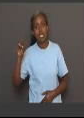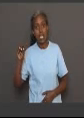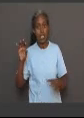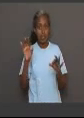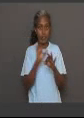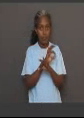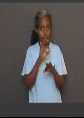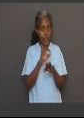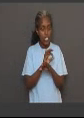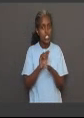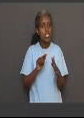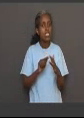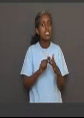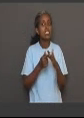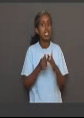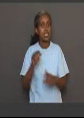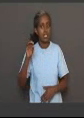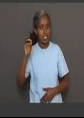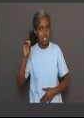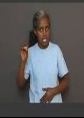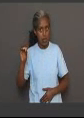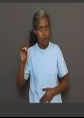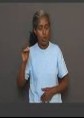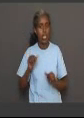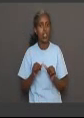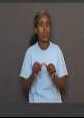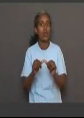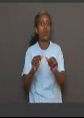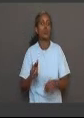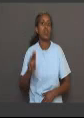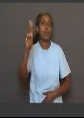function starts at 0 and goes up.